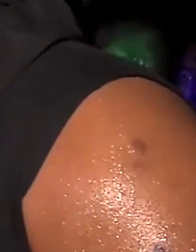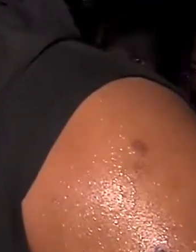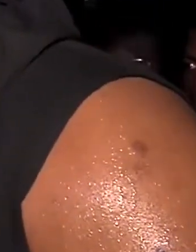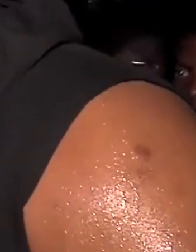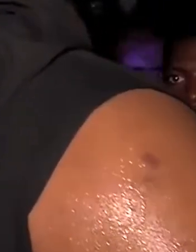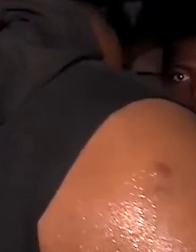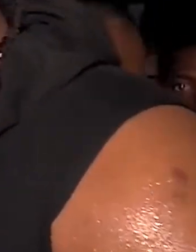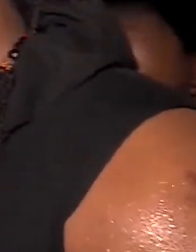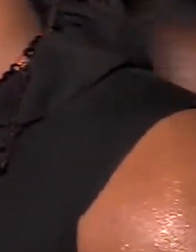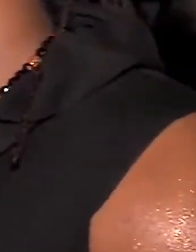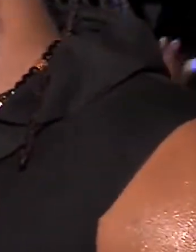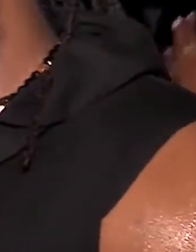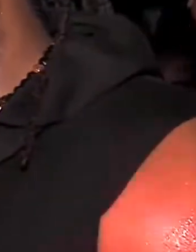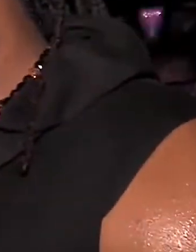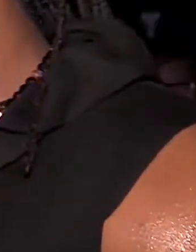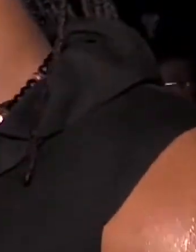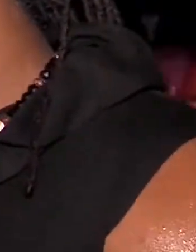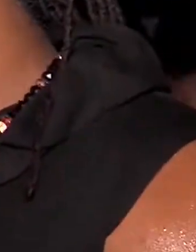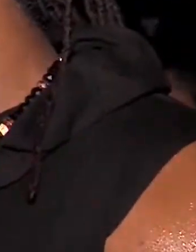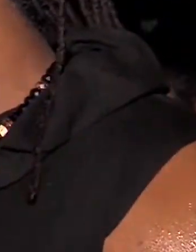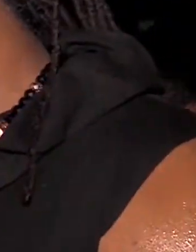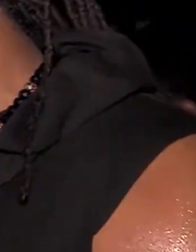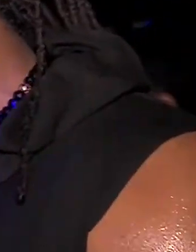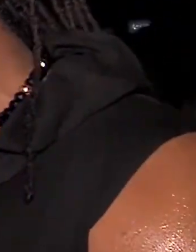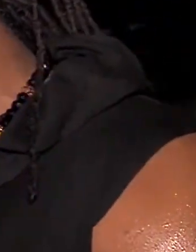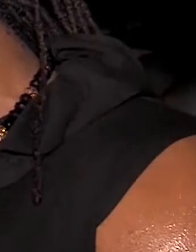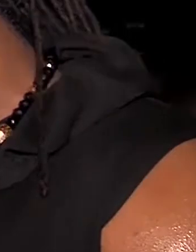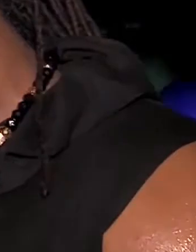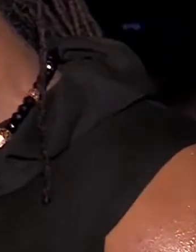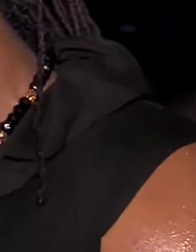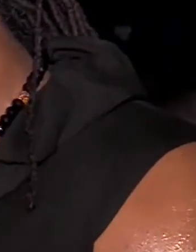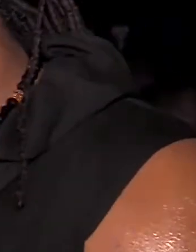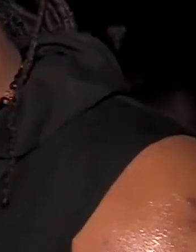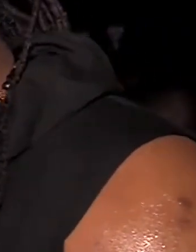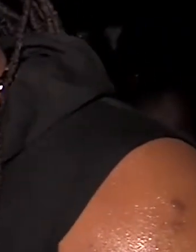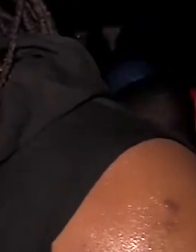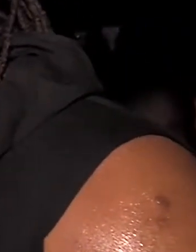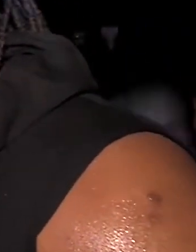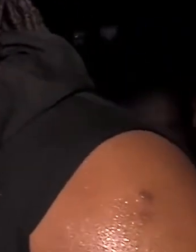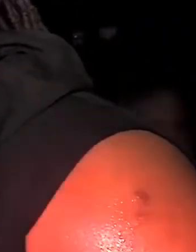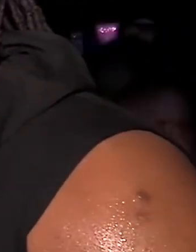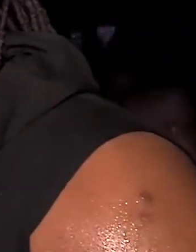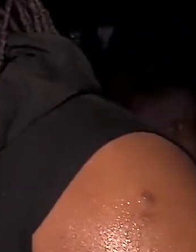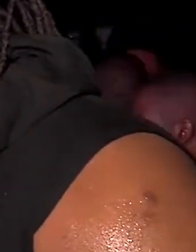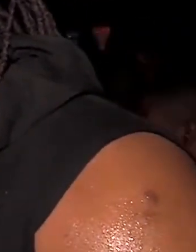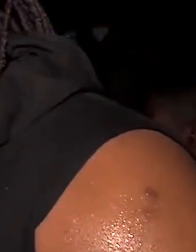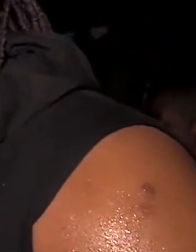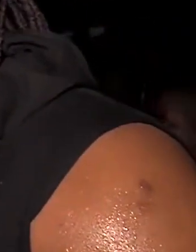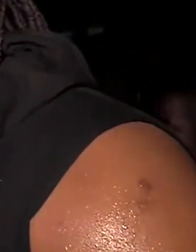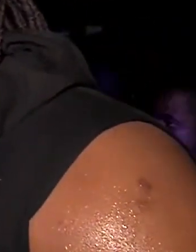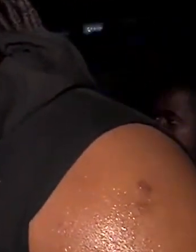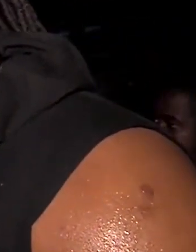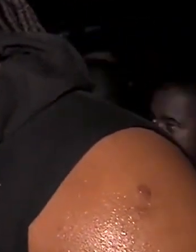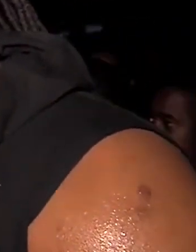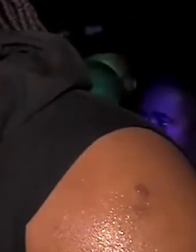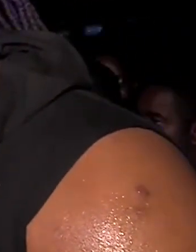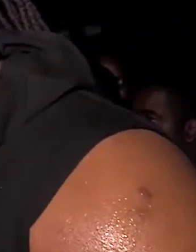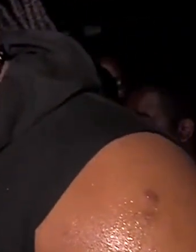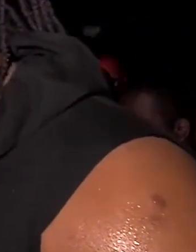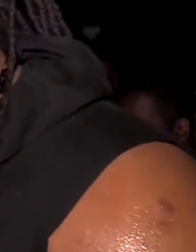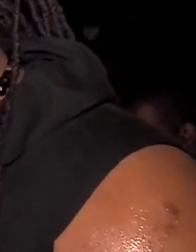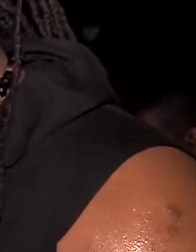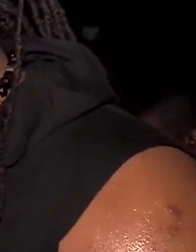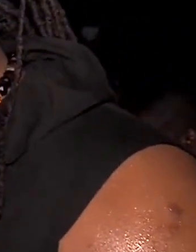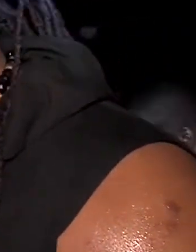it the bowler? I think it's a combination of all three. You understand? But cricket